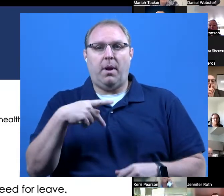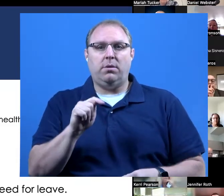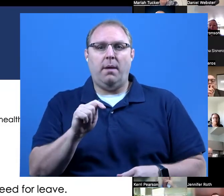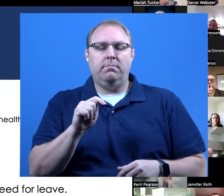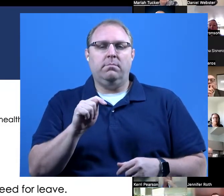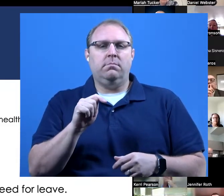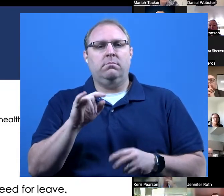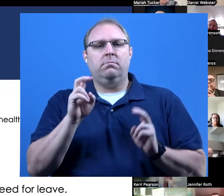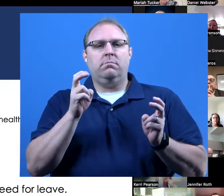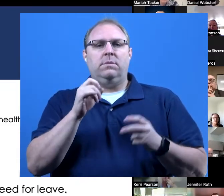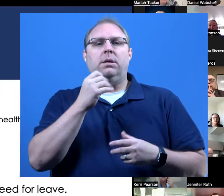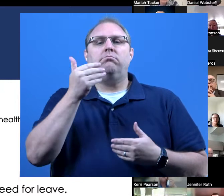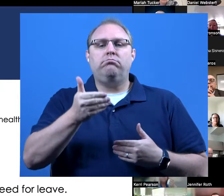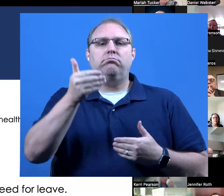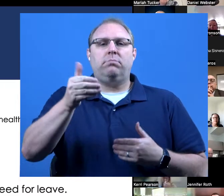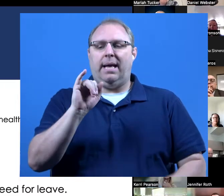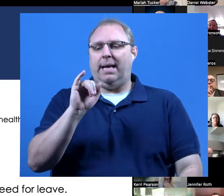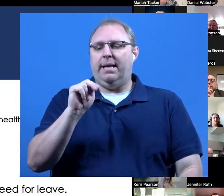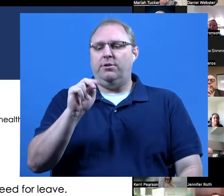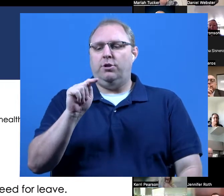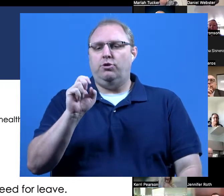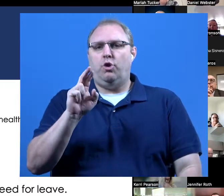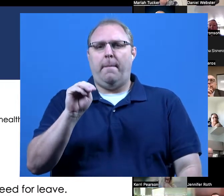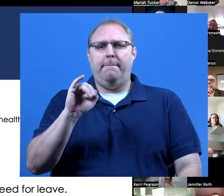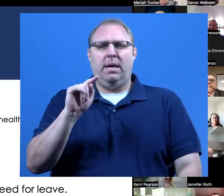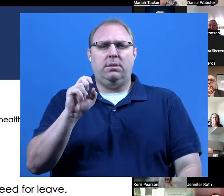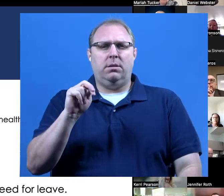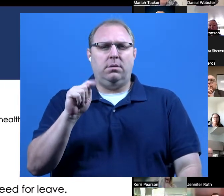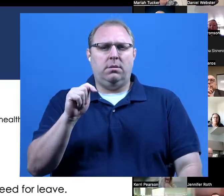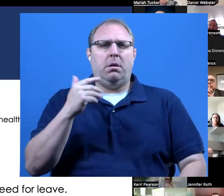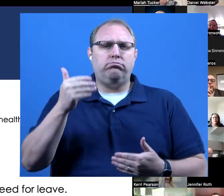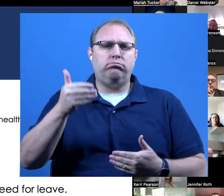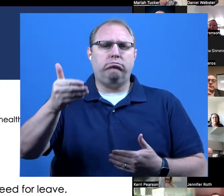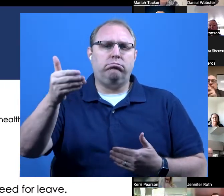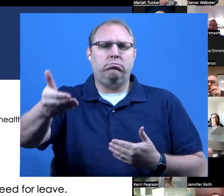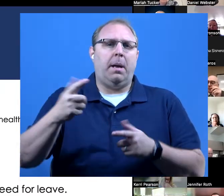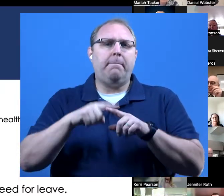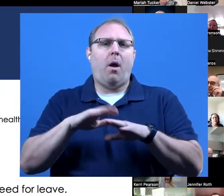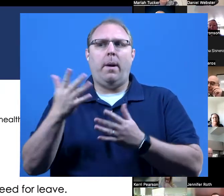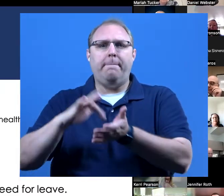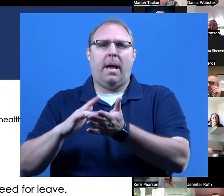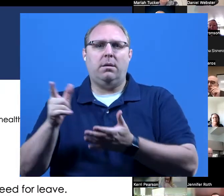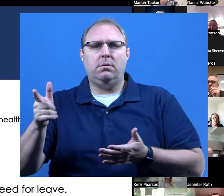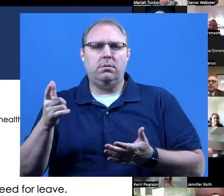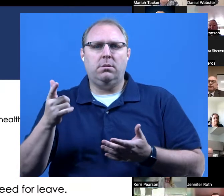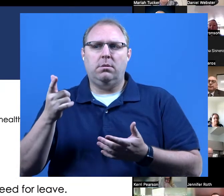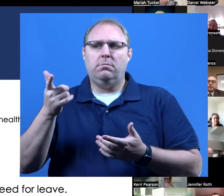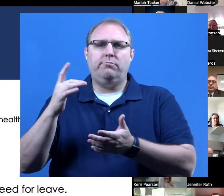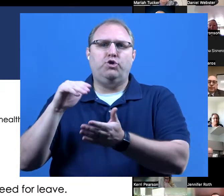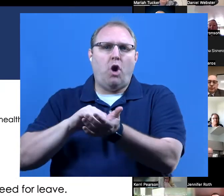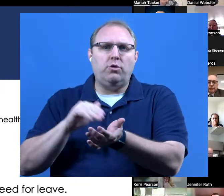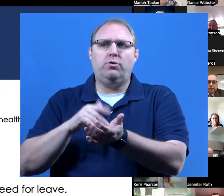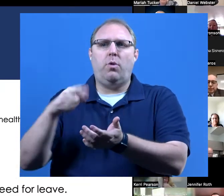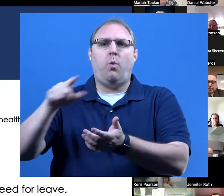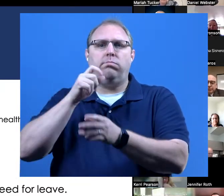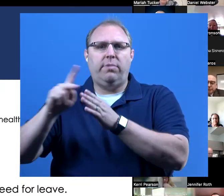Part-time FMLA. So part-time FMLA is granted as intermittent to FMLA according to what the medical